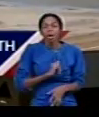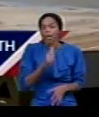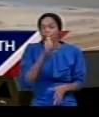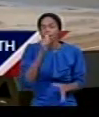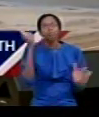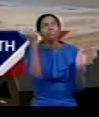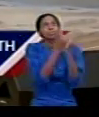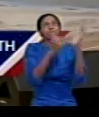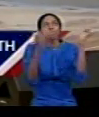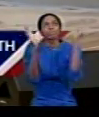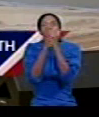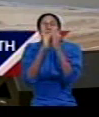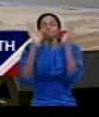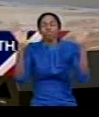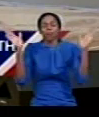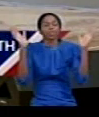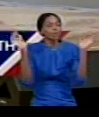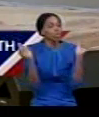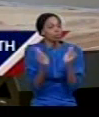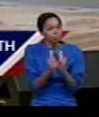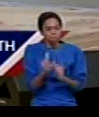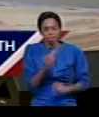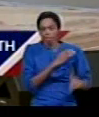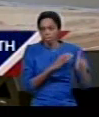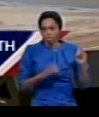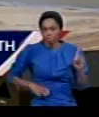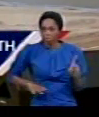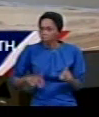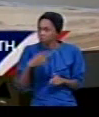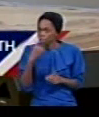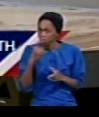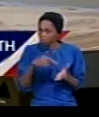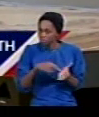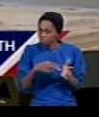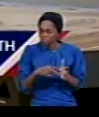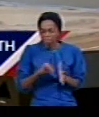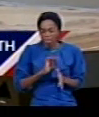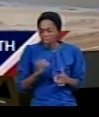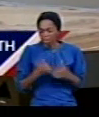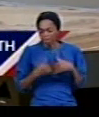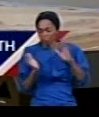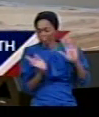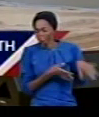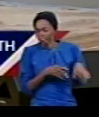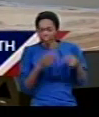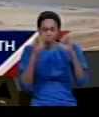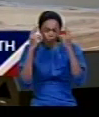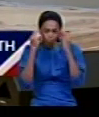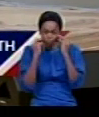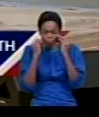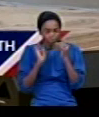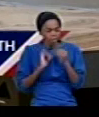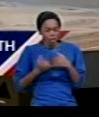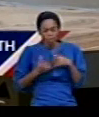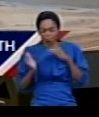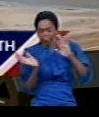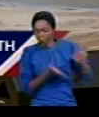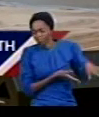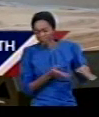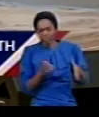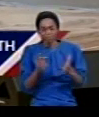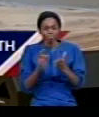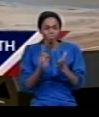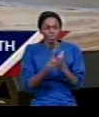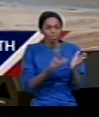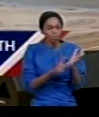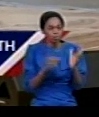crucified with Christ. It says, I've abandoned Moses, I've abandoned the law of Moses, I've